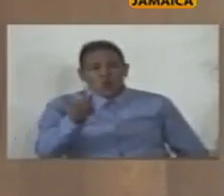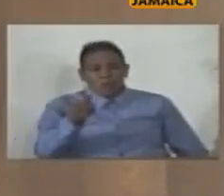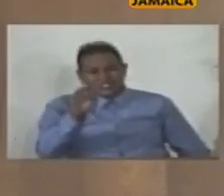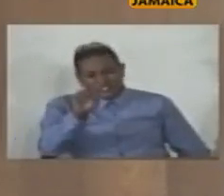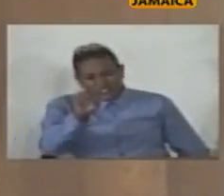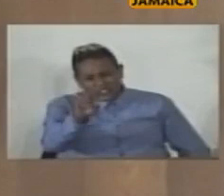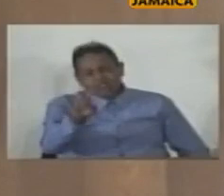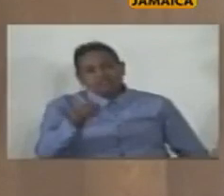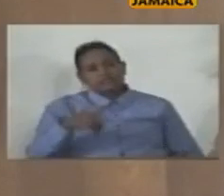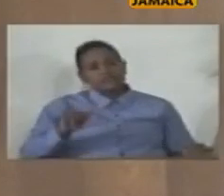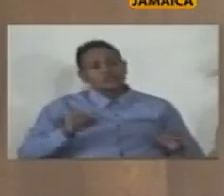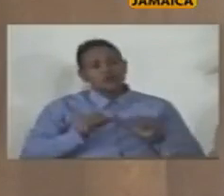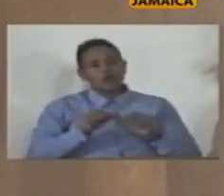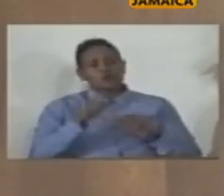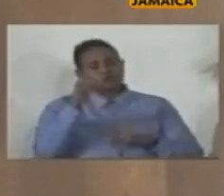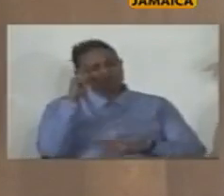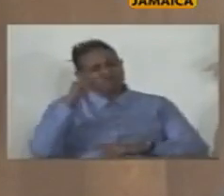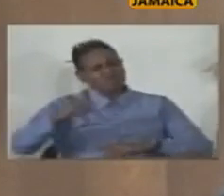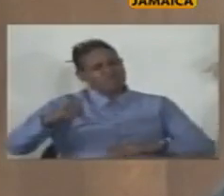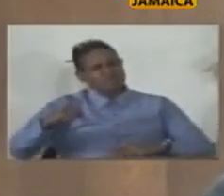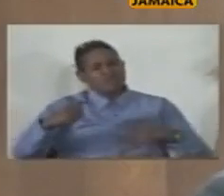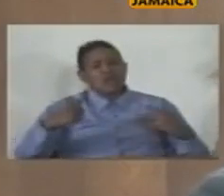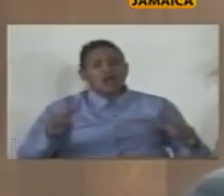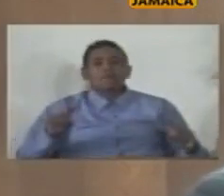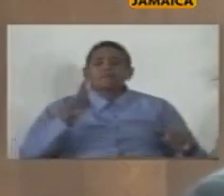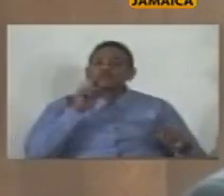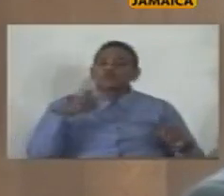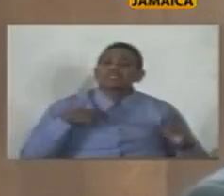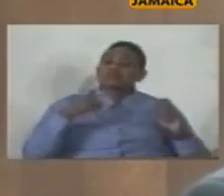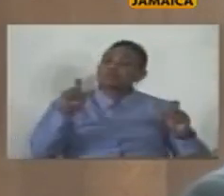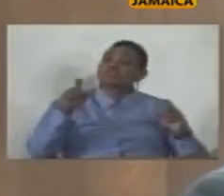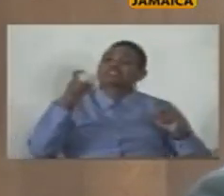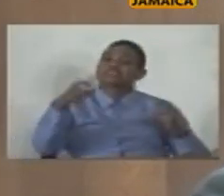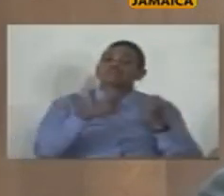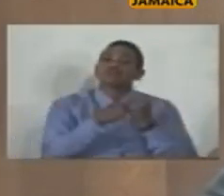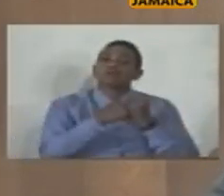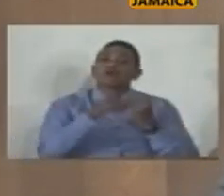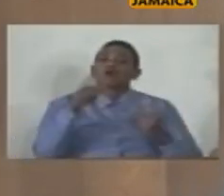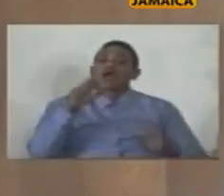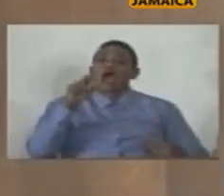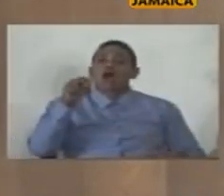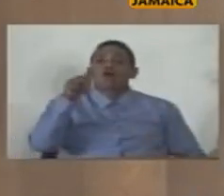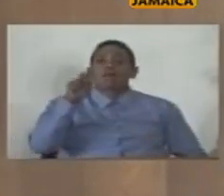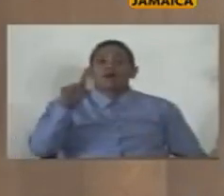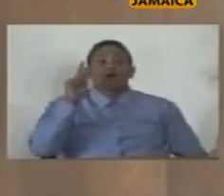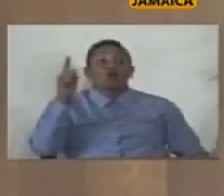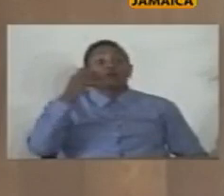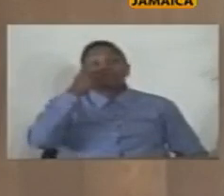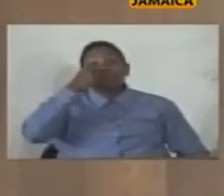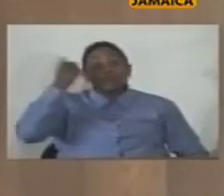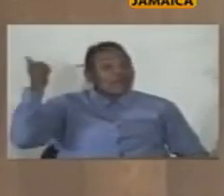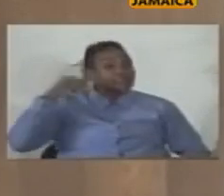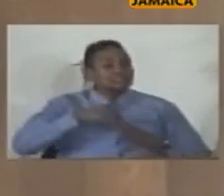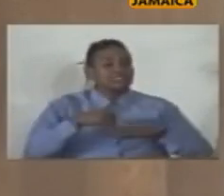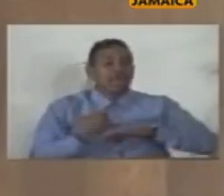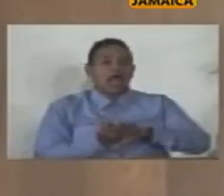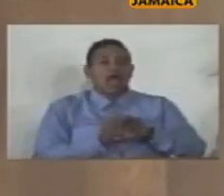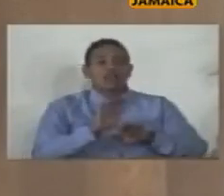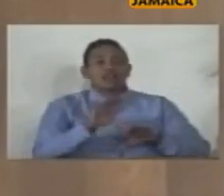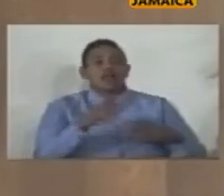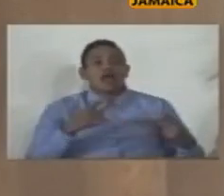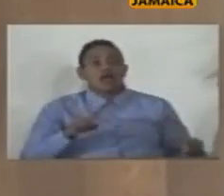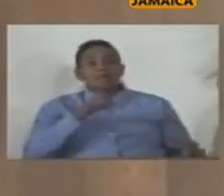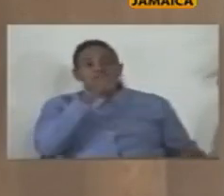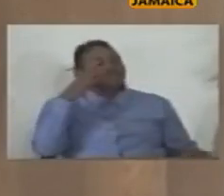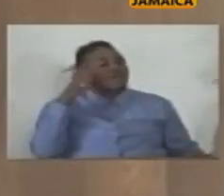The powers that be must give greater support to the agro park, which was once the best agro park in the island. The farmers have